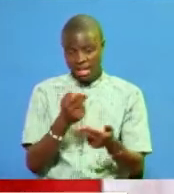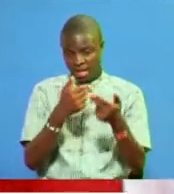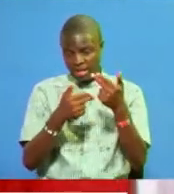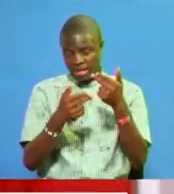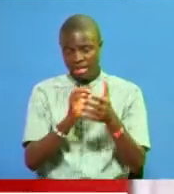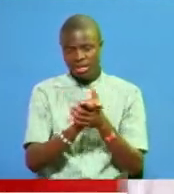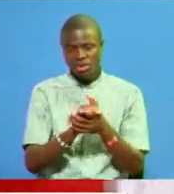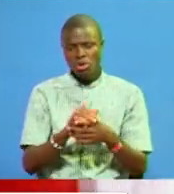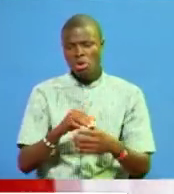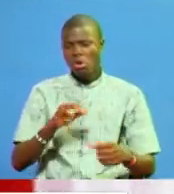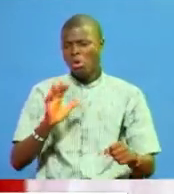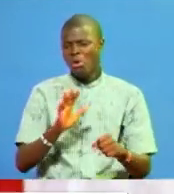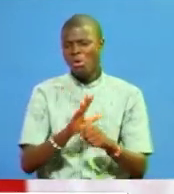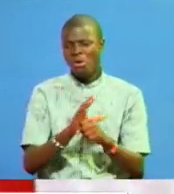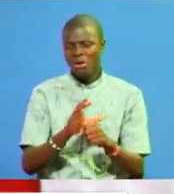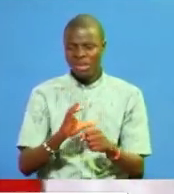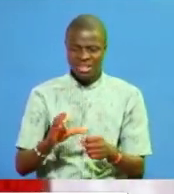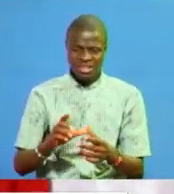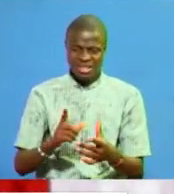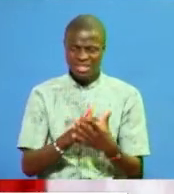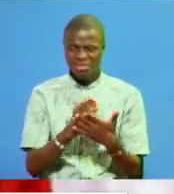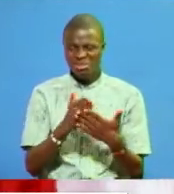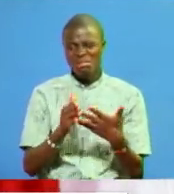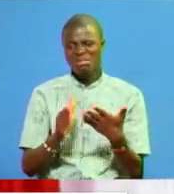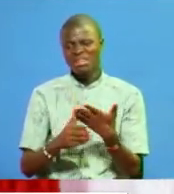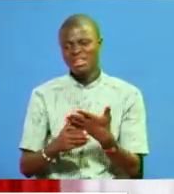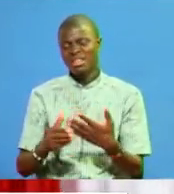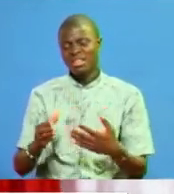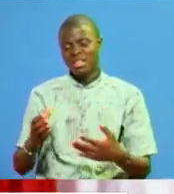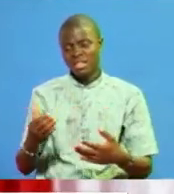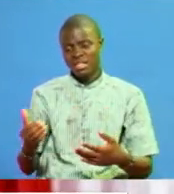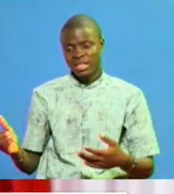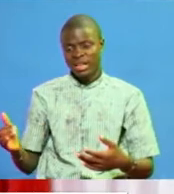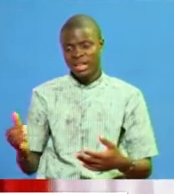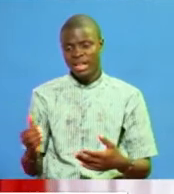school, until we have stopped this menace.